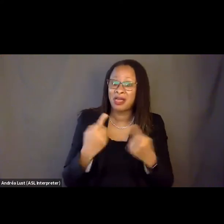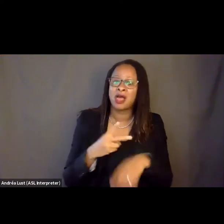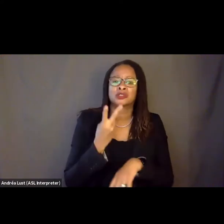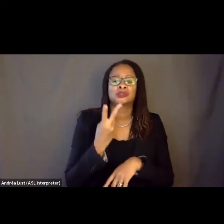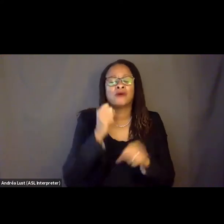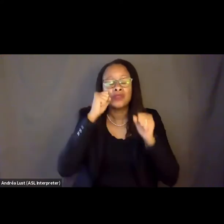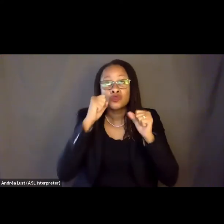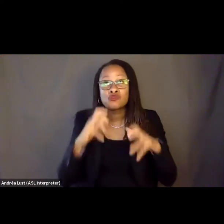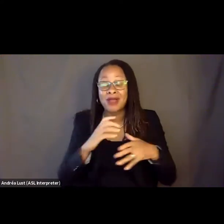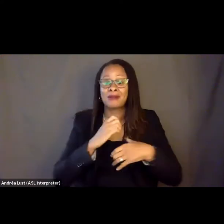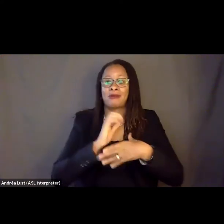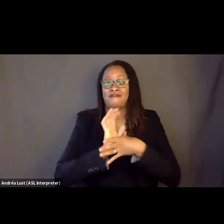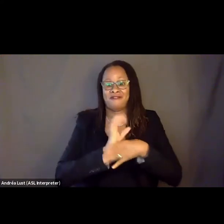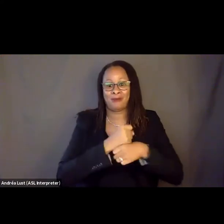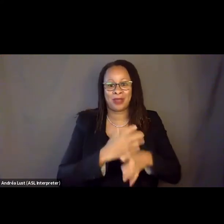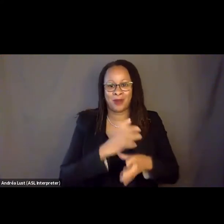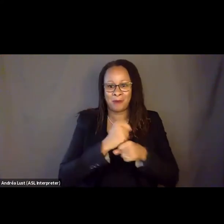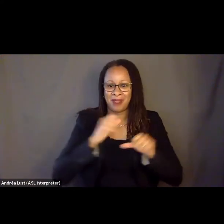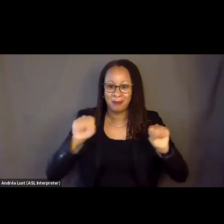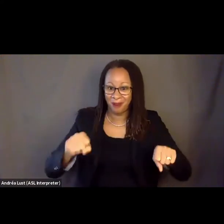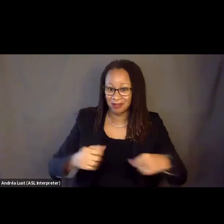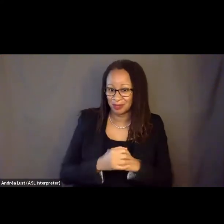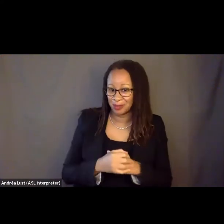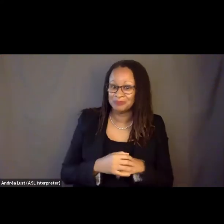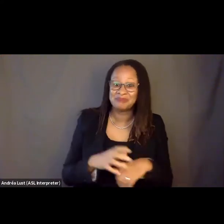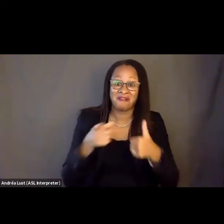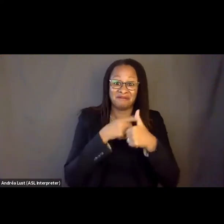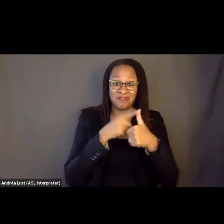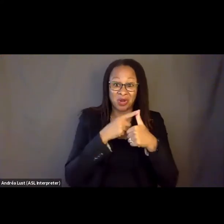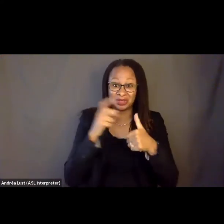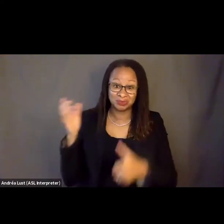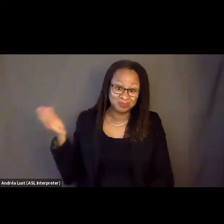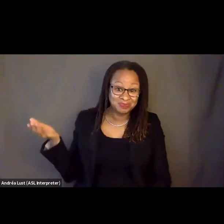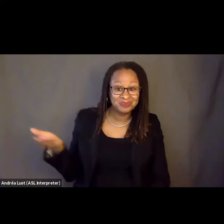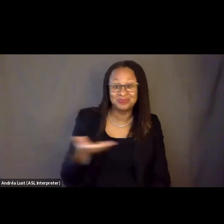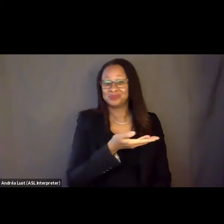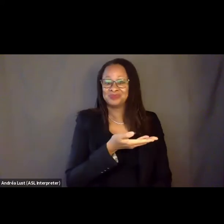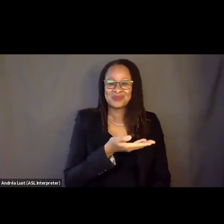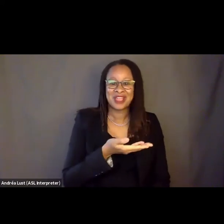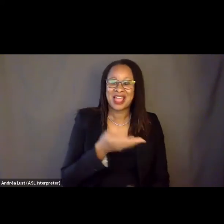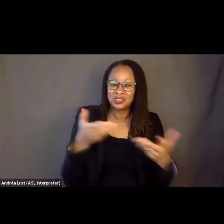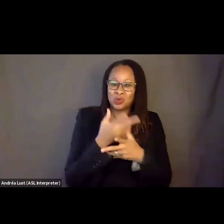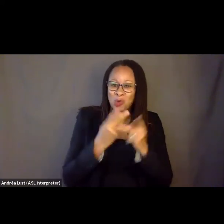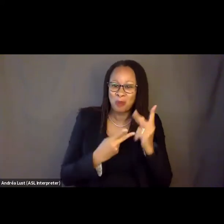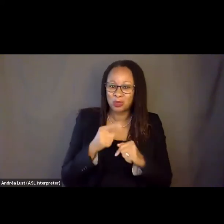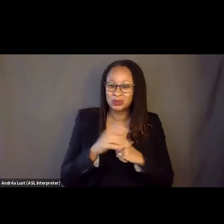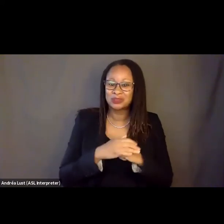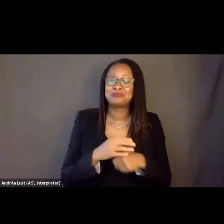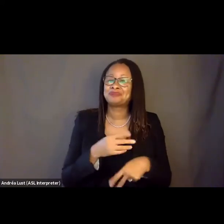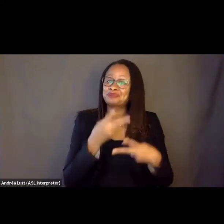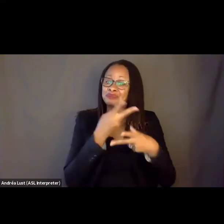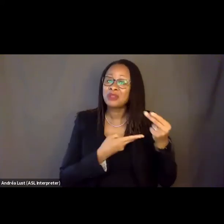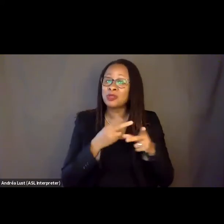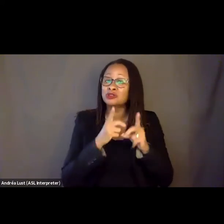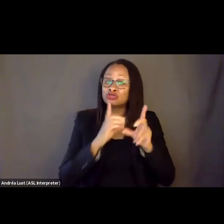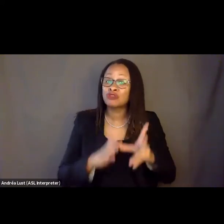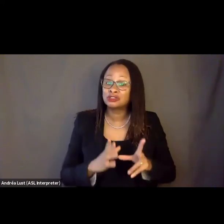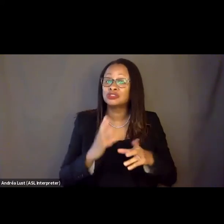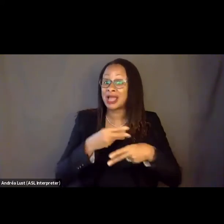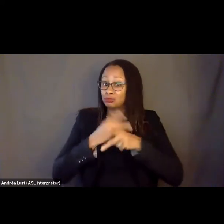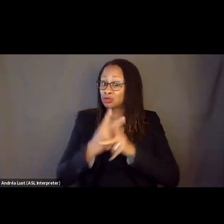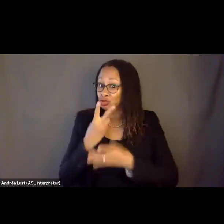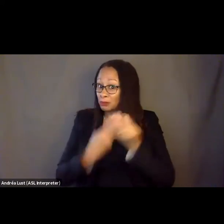incredible filmmakers who made this possible. So first up, I would like to introduce them to you. Both are directors and producers on this